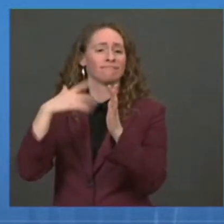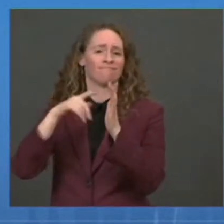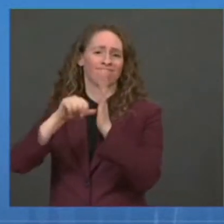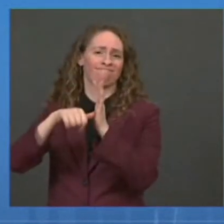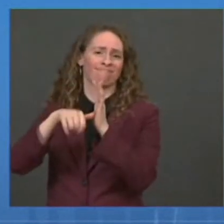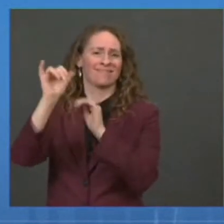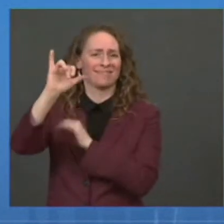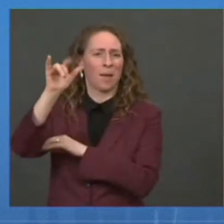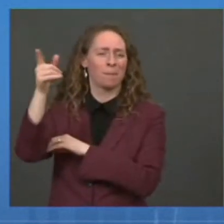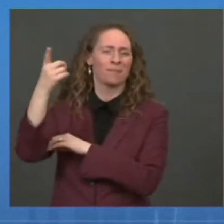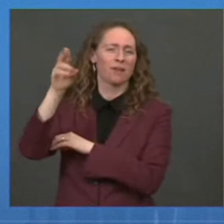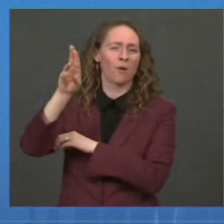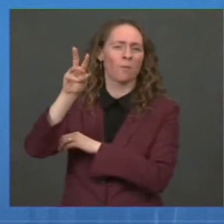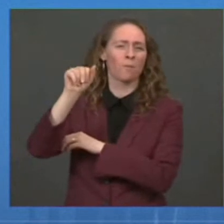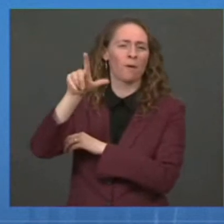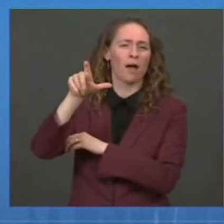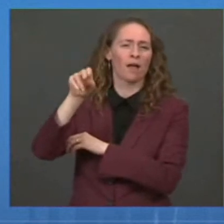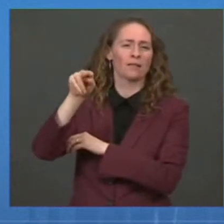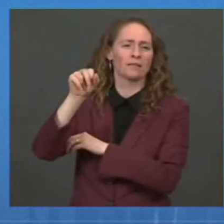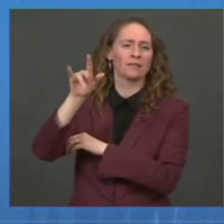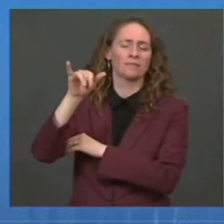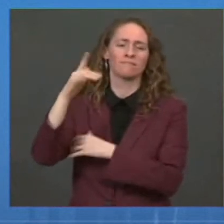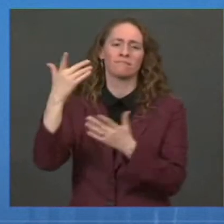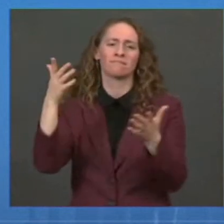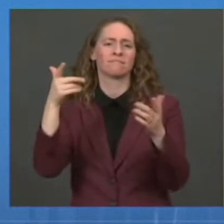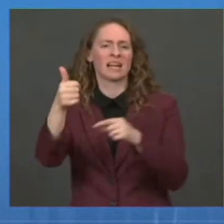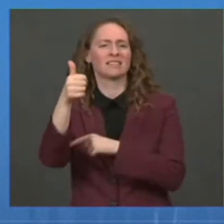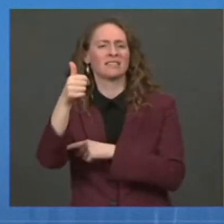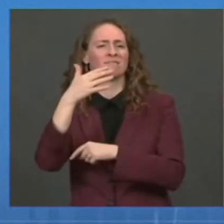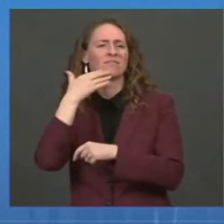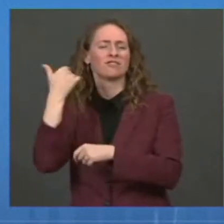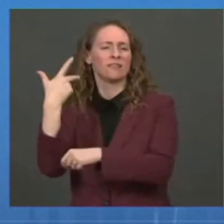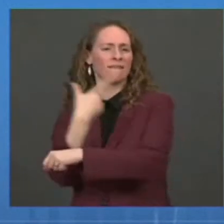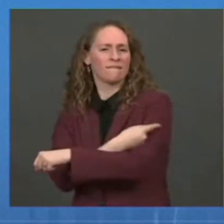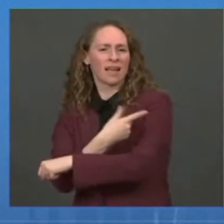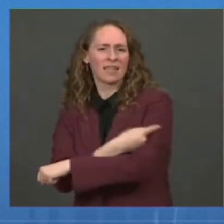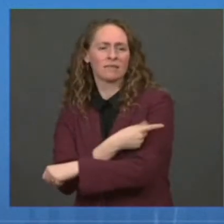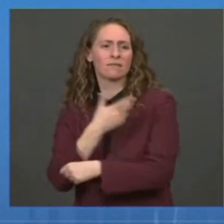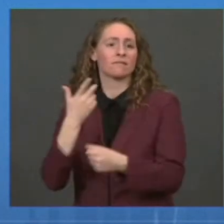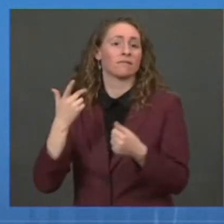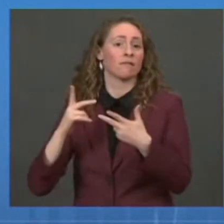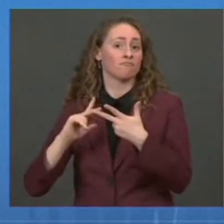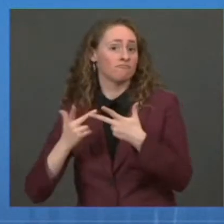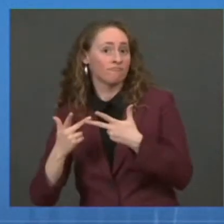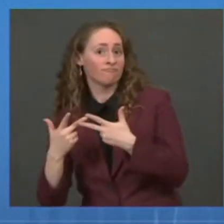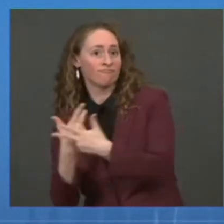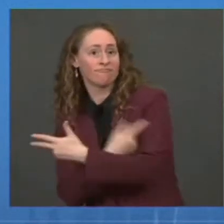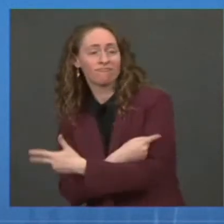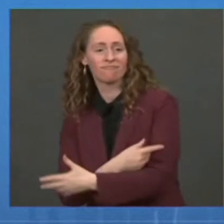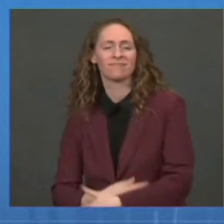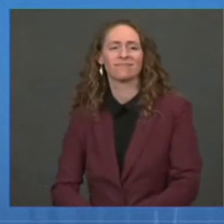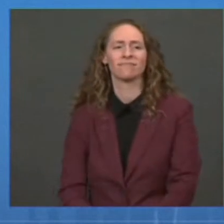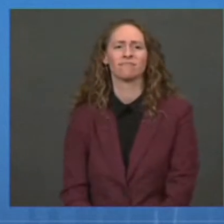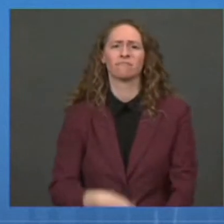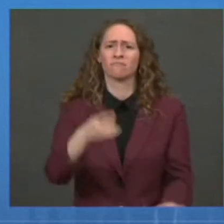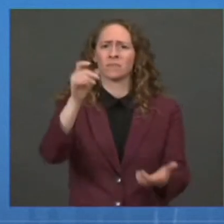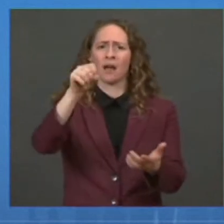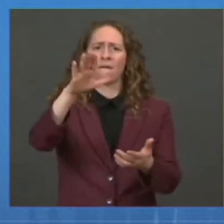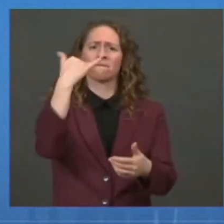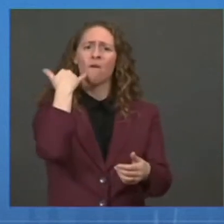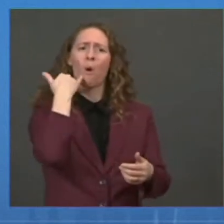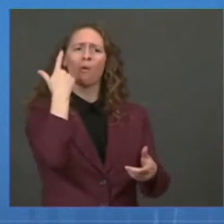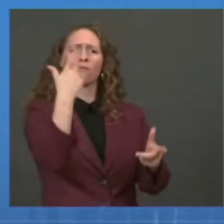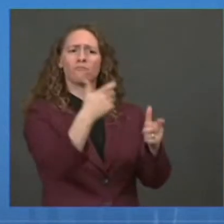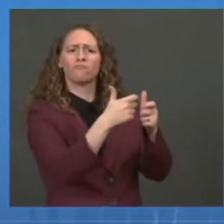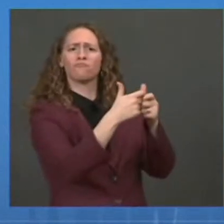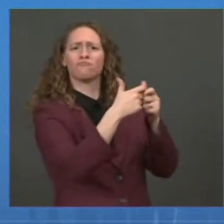visit vaccines.gov. You can text your zip code to that number there, or you can call and find out where vaccines